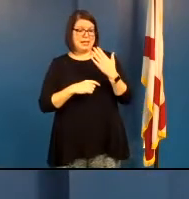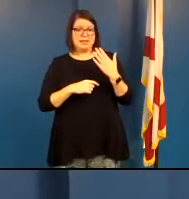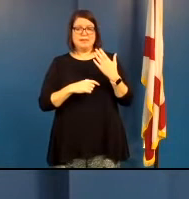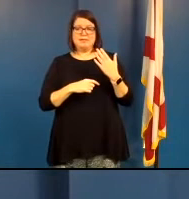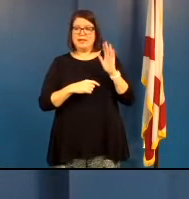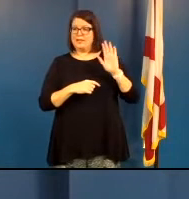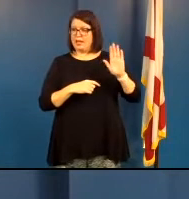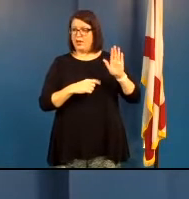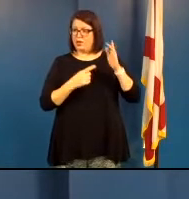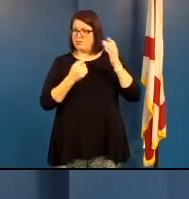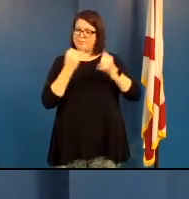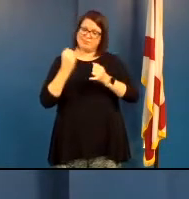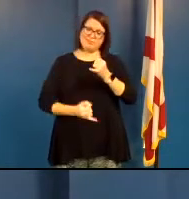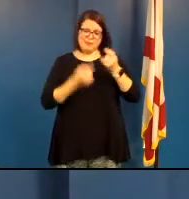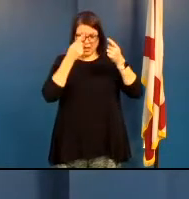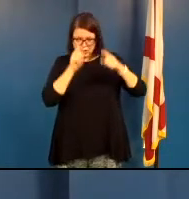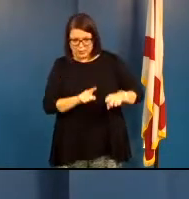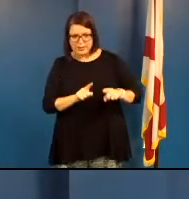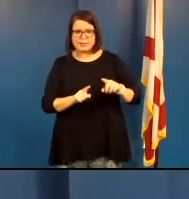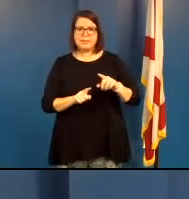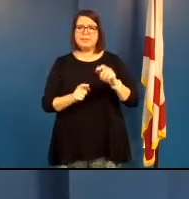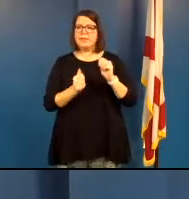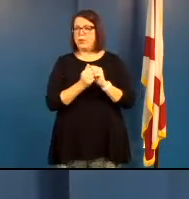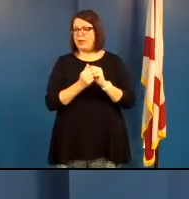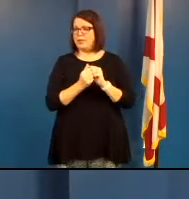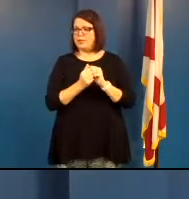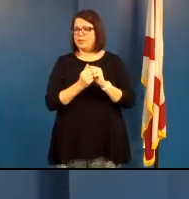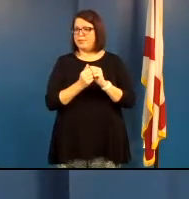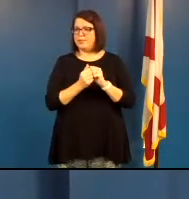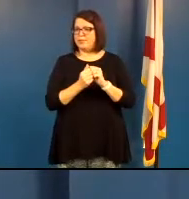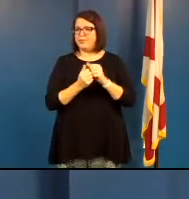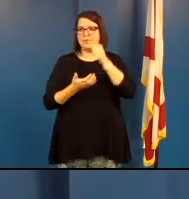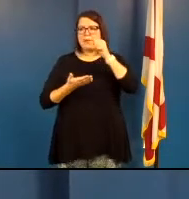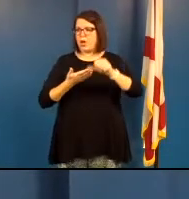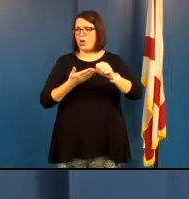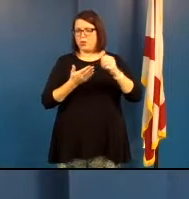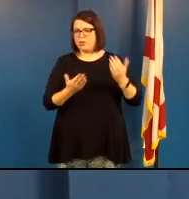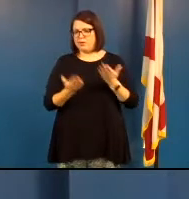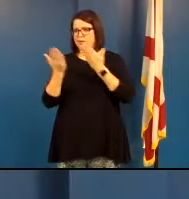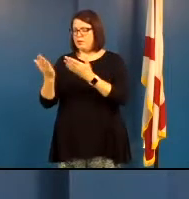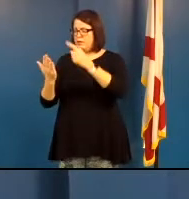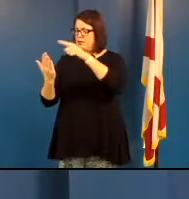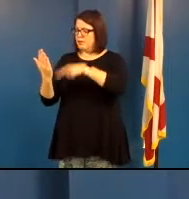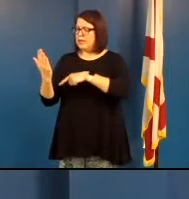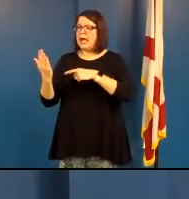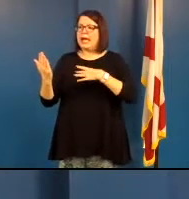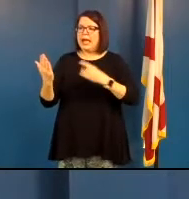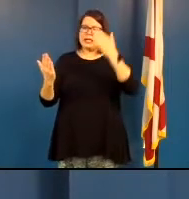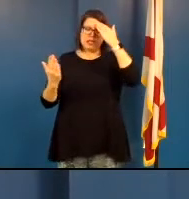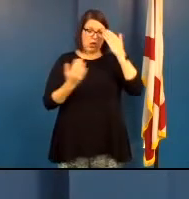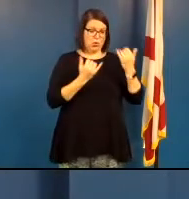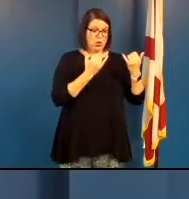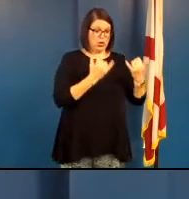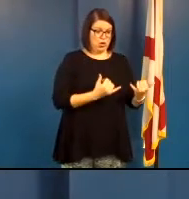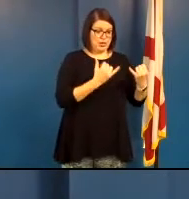which I'm sure you probably would, a comparison of this current status versus what's proposed and what is actually changing based upon the